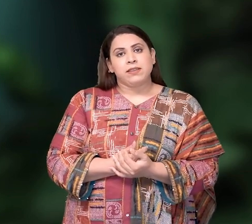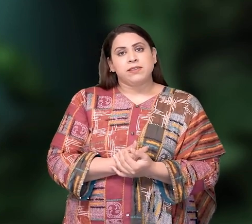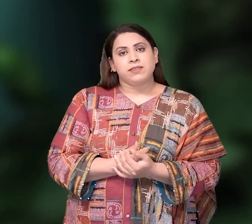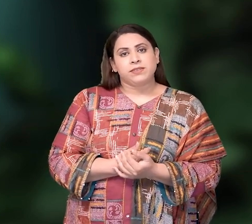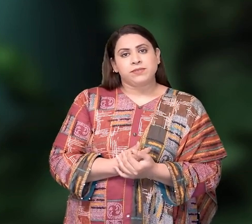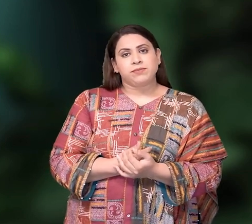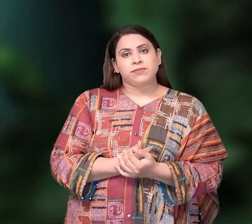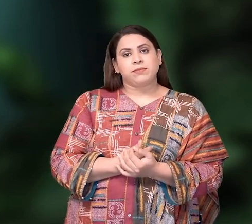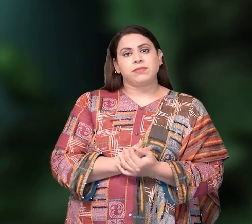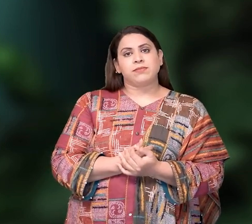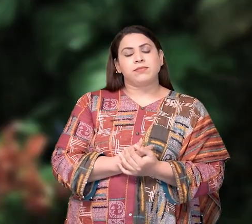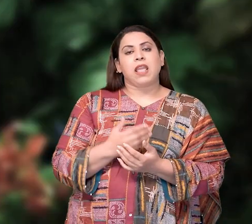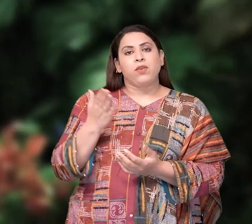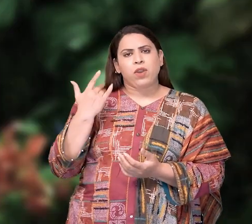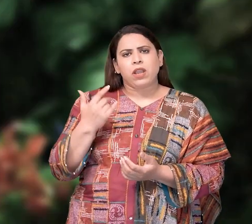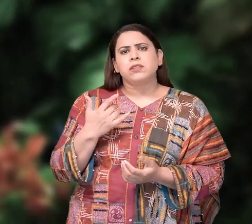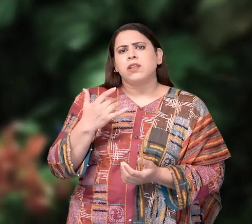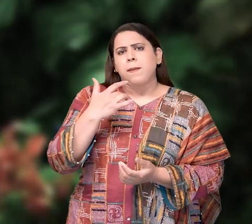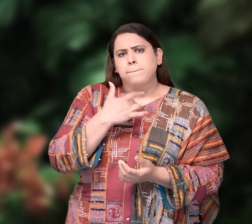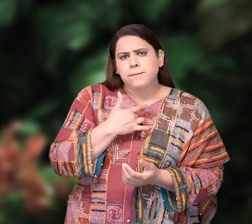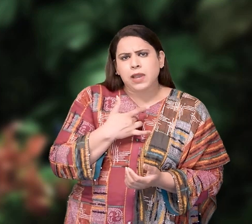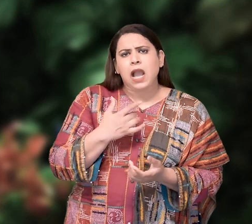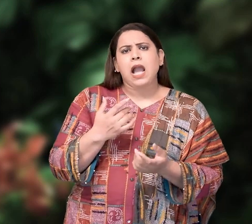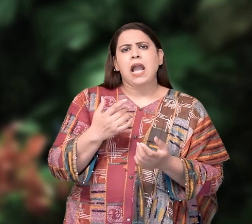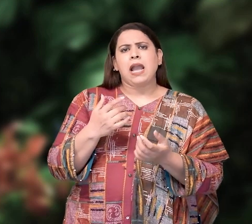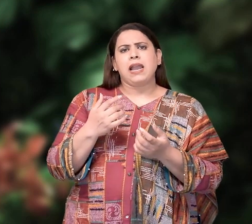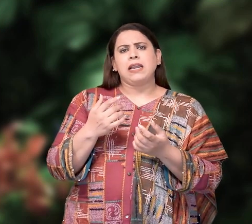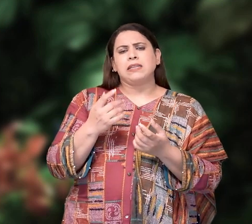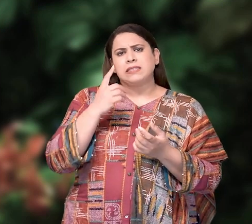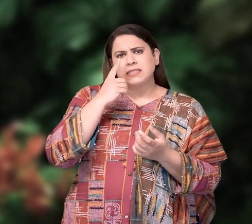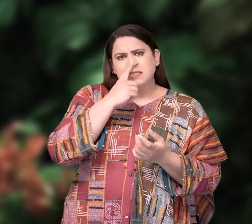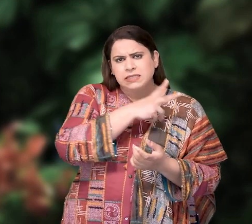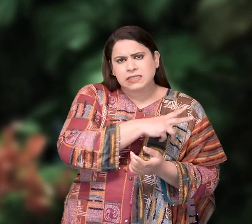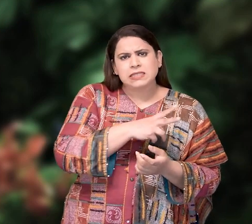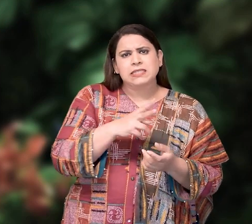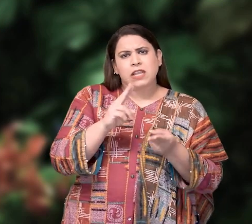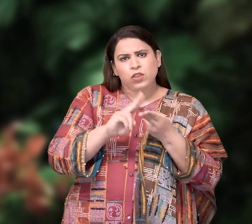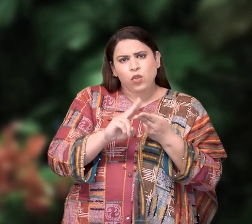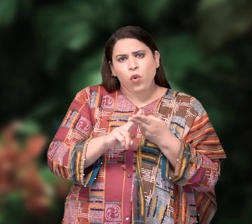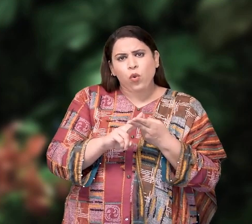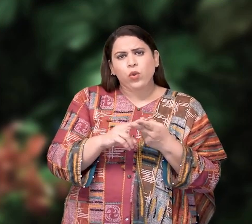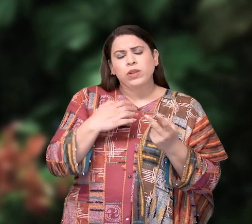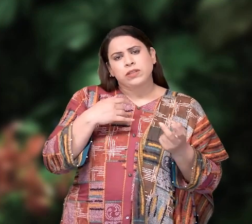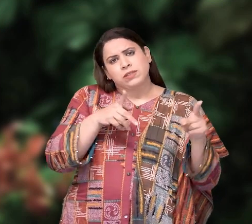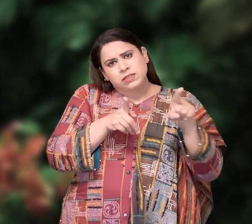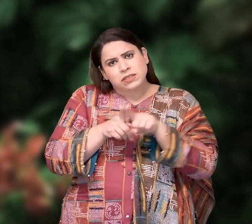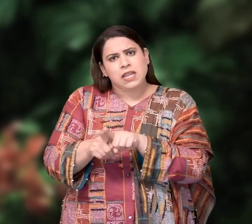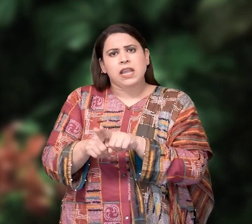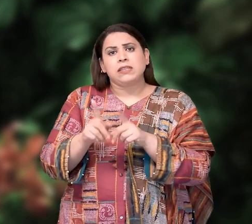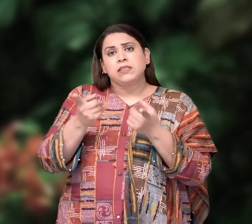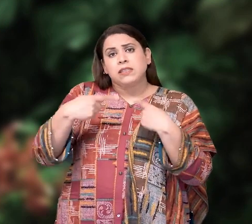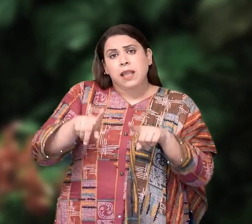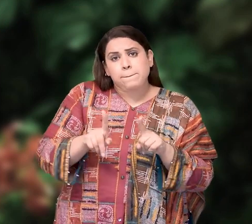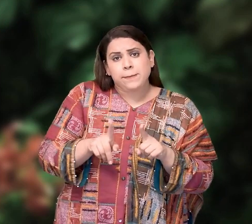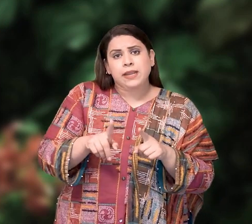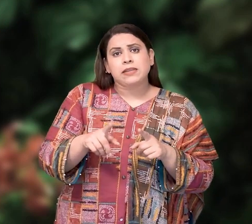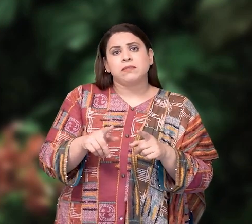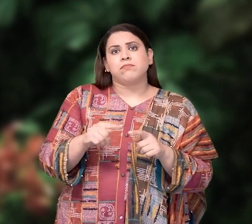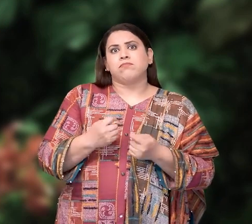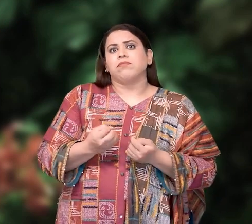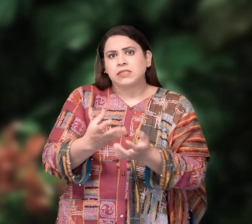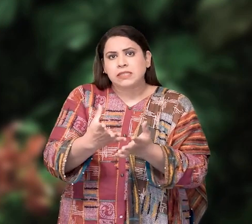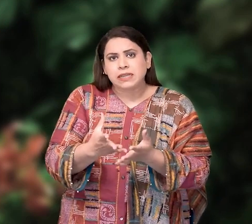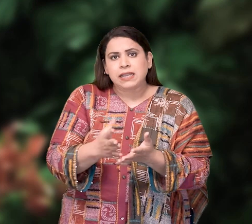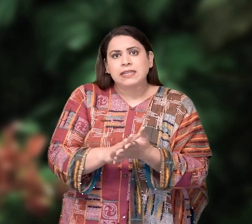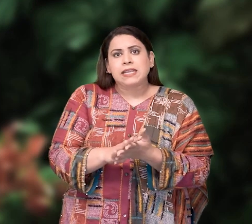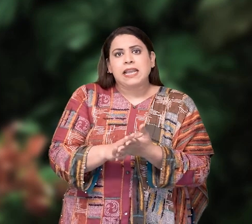volunteering was my sister's friend. She has been like a mentor to me, and she started